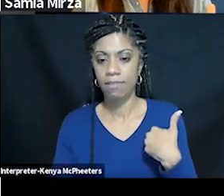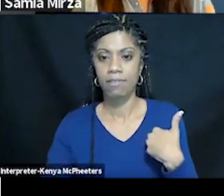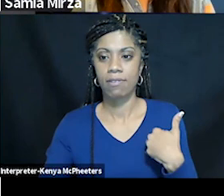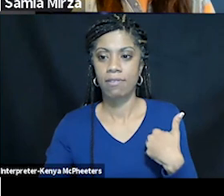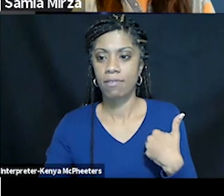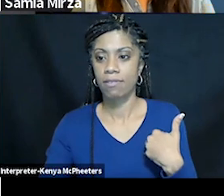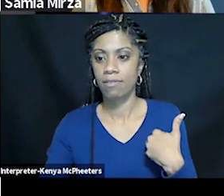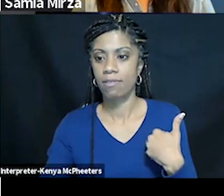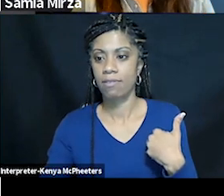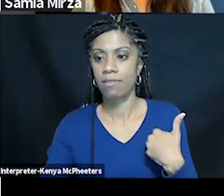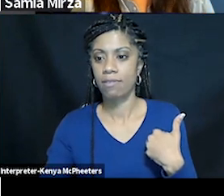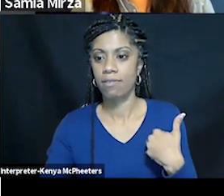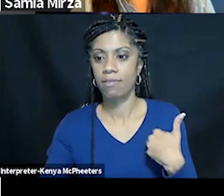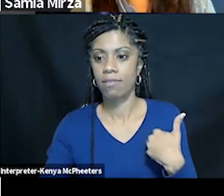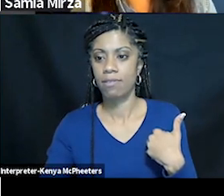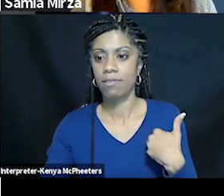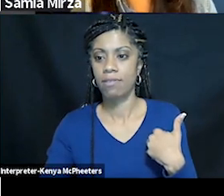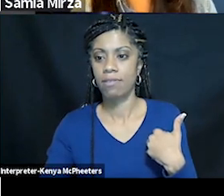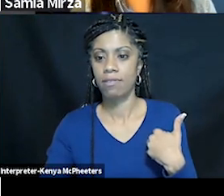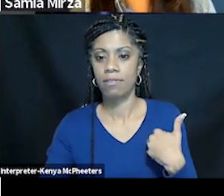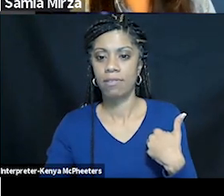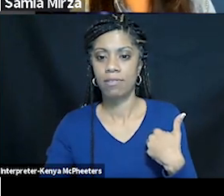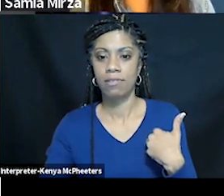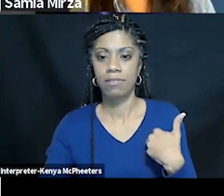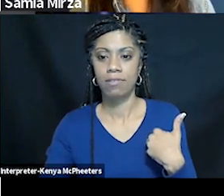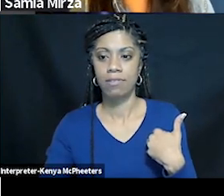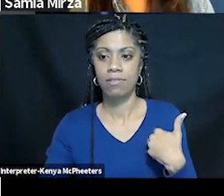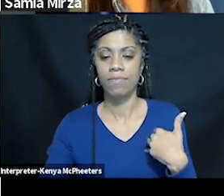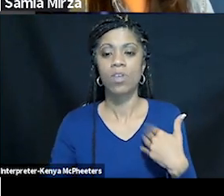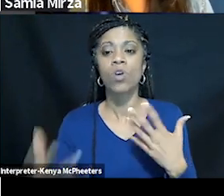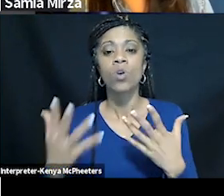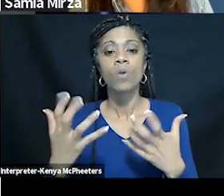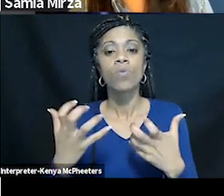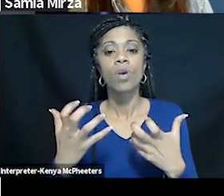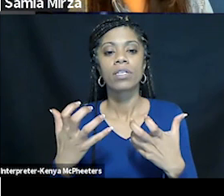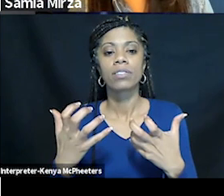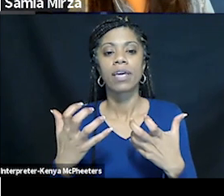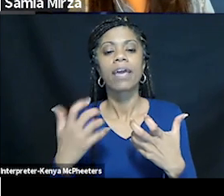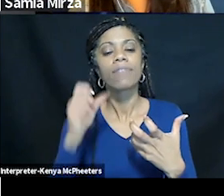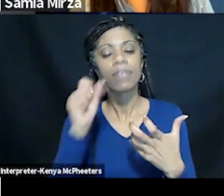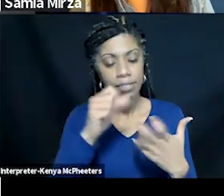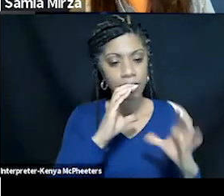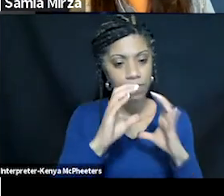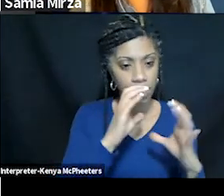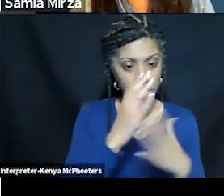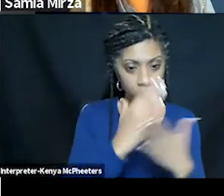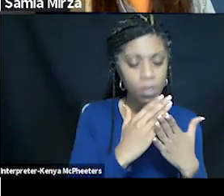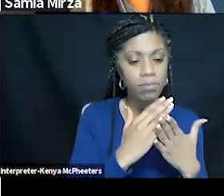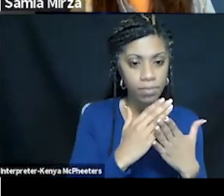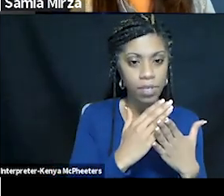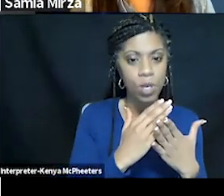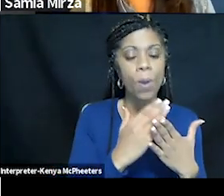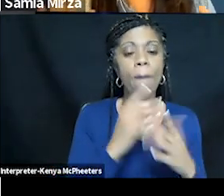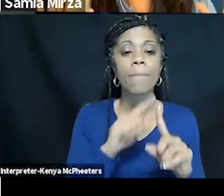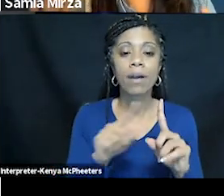to provide resources beyond just the communications piece. What we found was